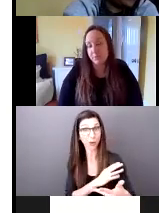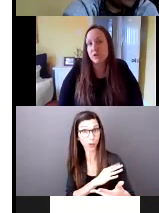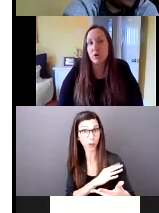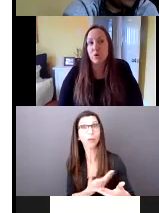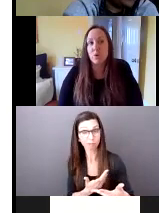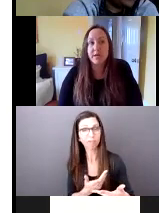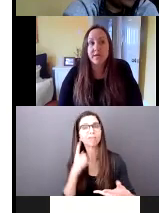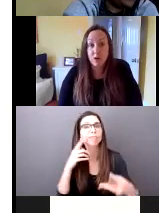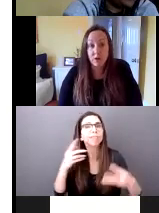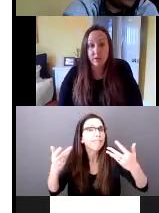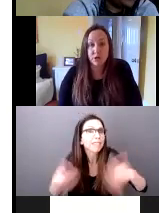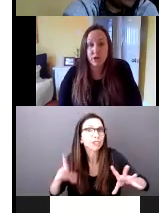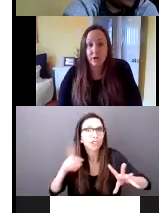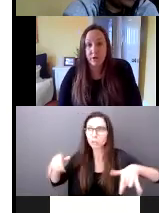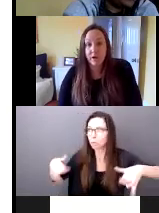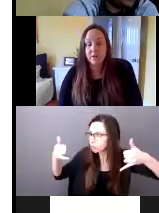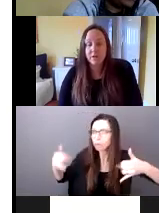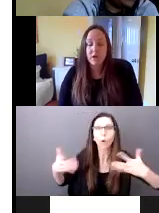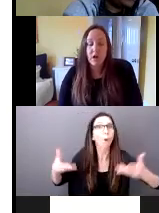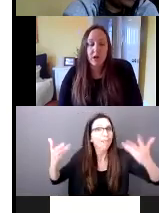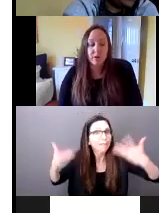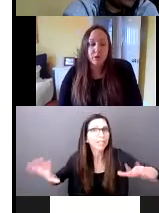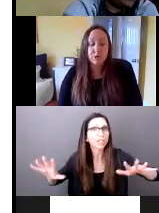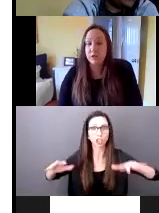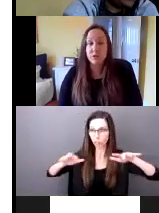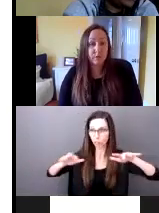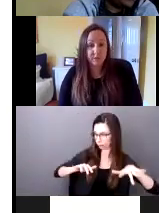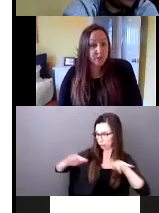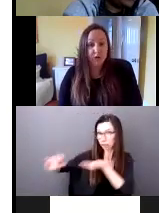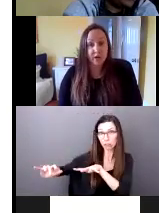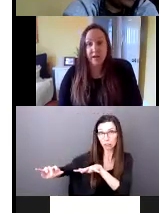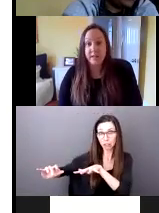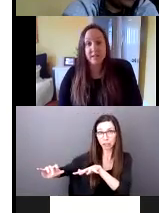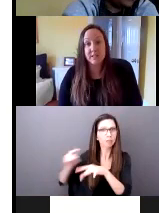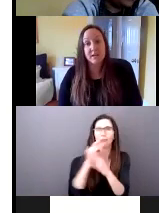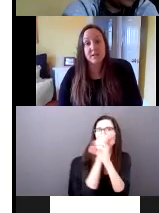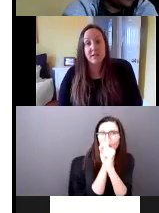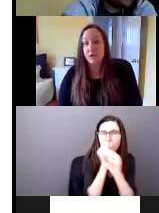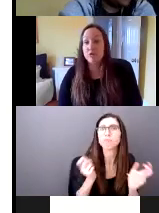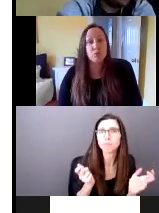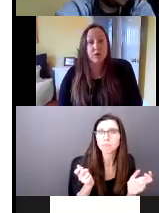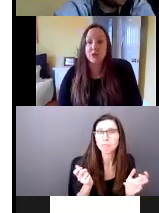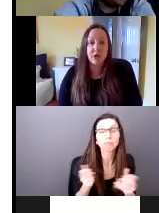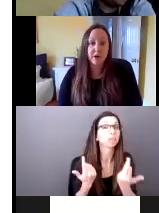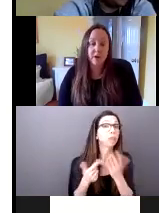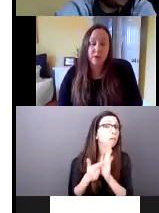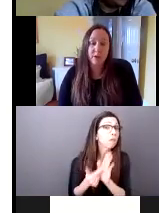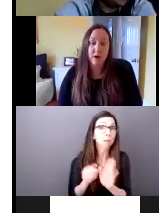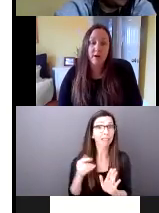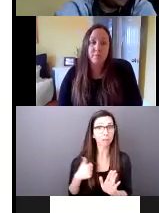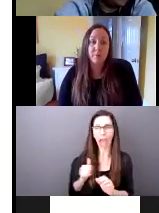well. So it is a confidential helpline, which means you don't need to share any details that you don't want to